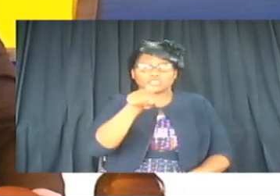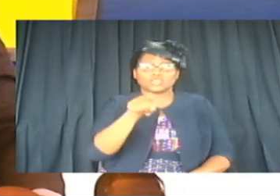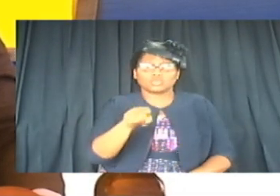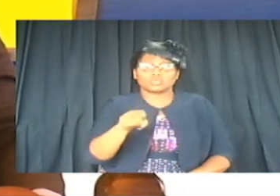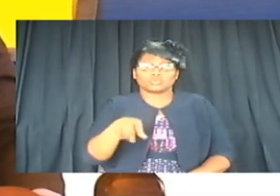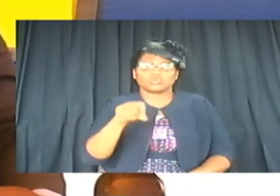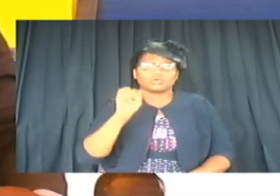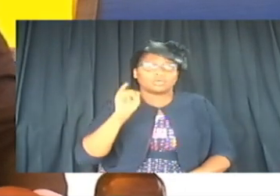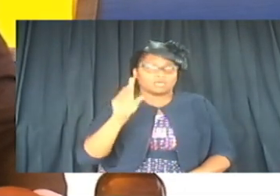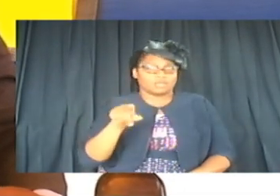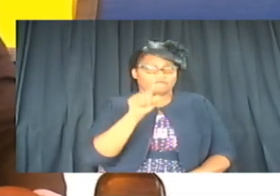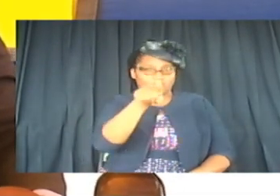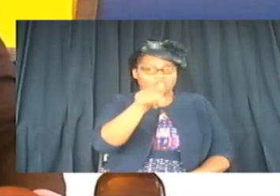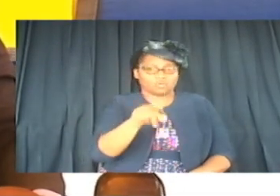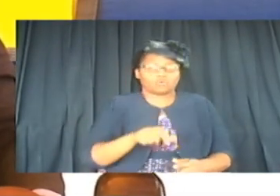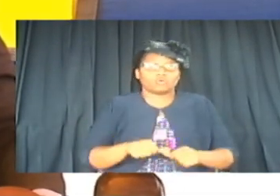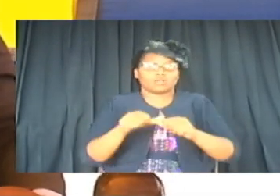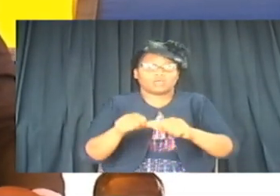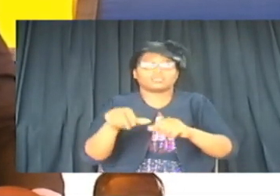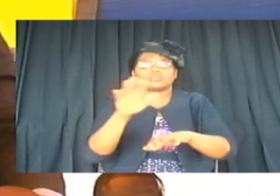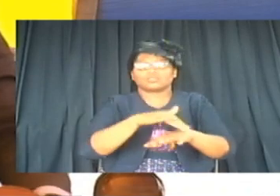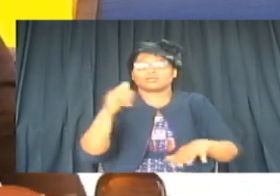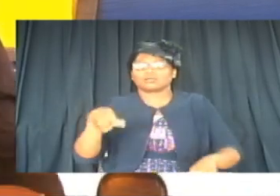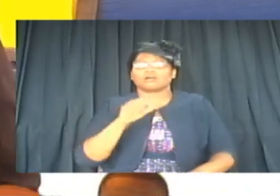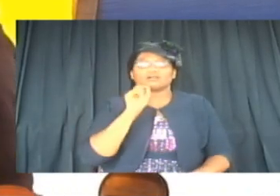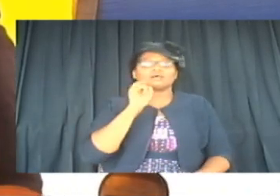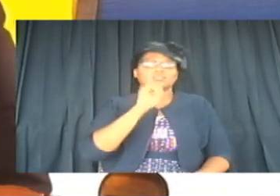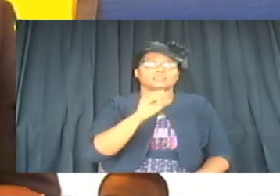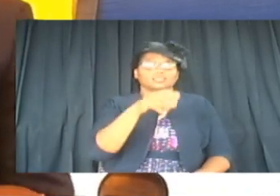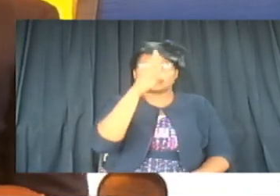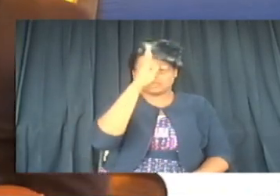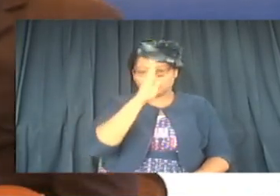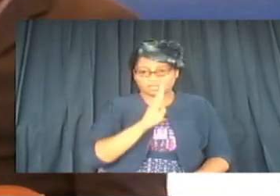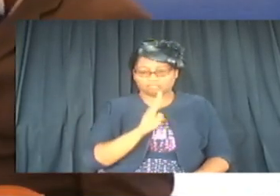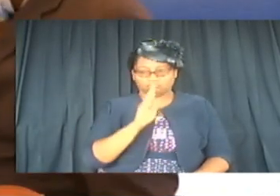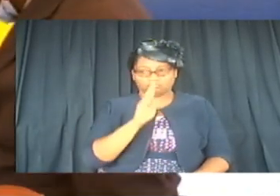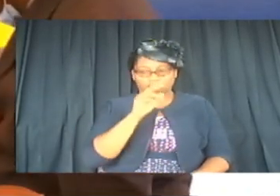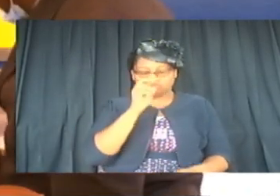him, I'm sure there's a blessing in store for you. In Jesus' name.